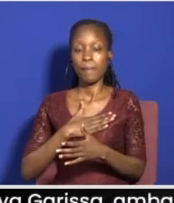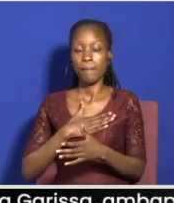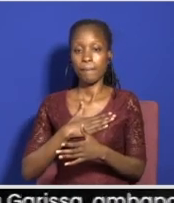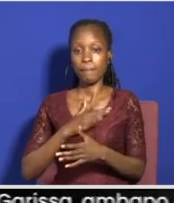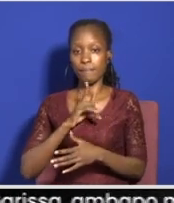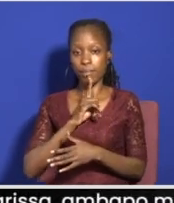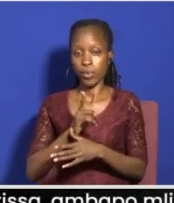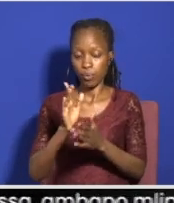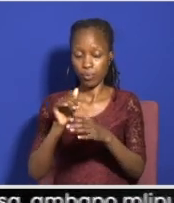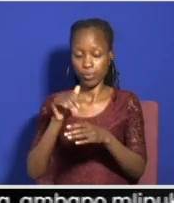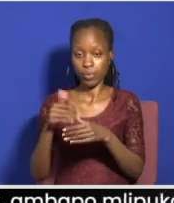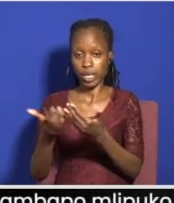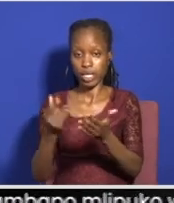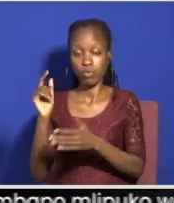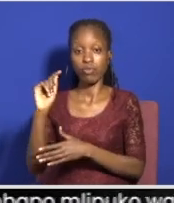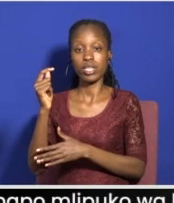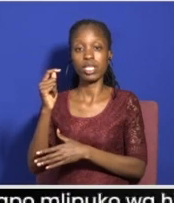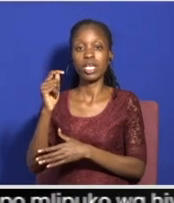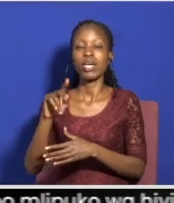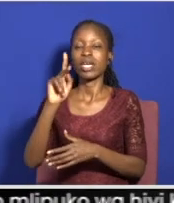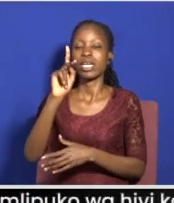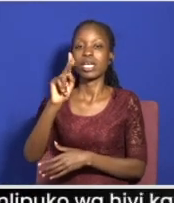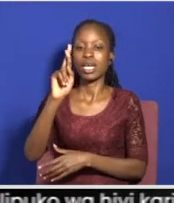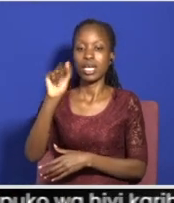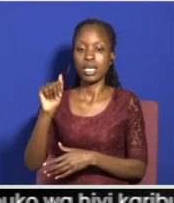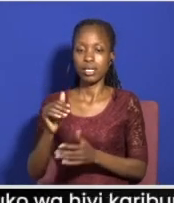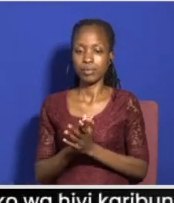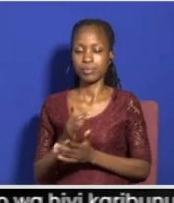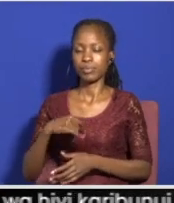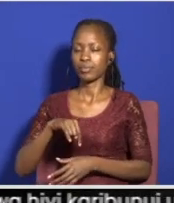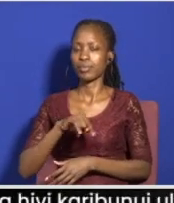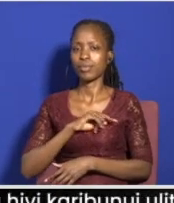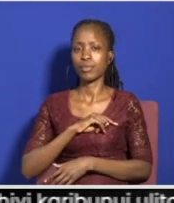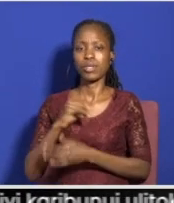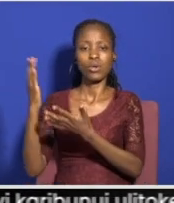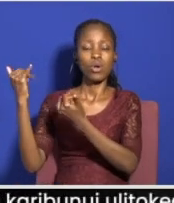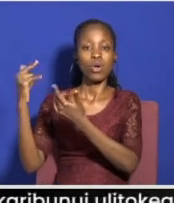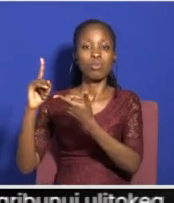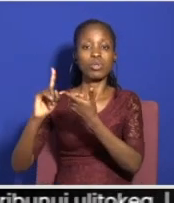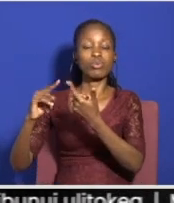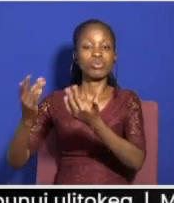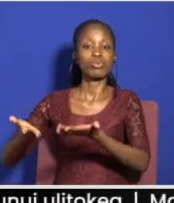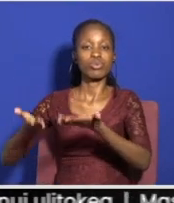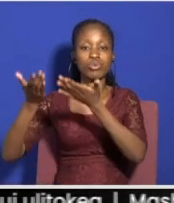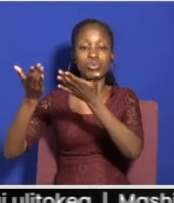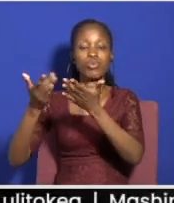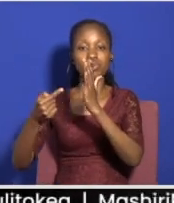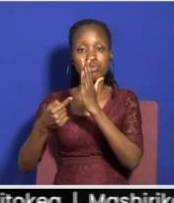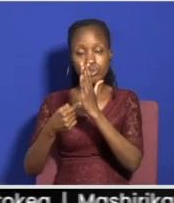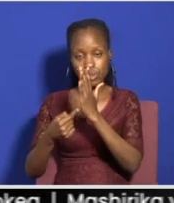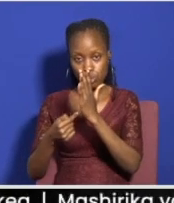in the service of the Kenya Revenue Authority. We are looking to accelerate the